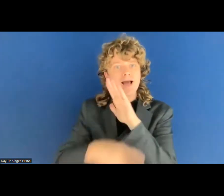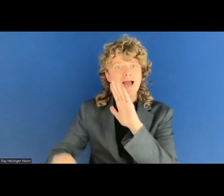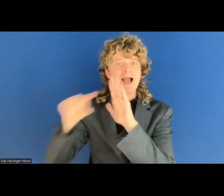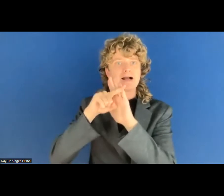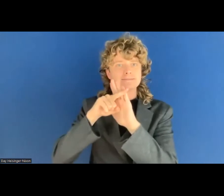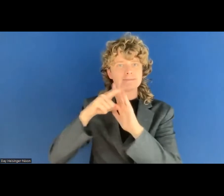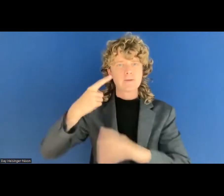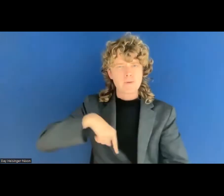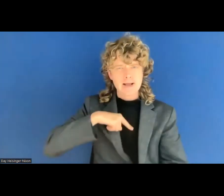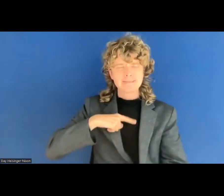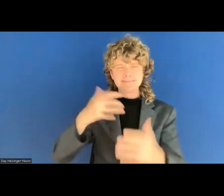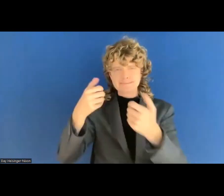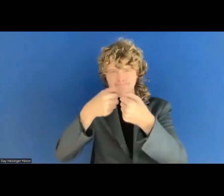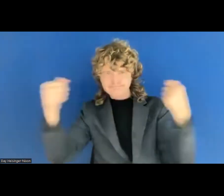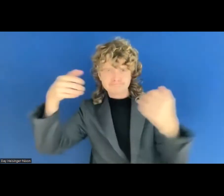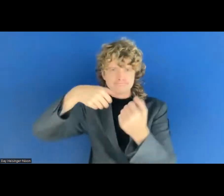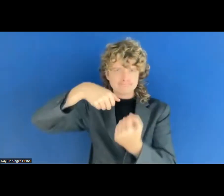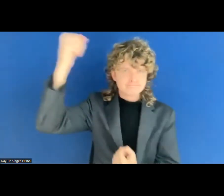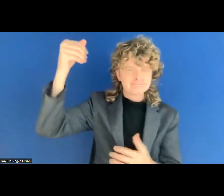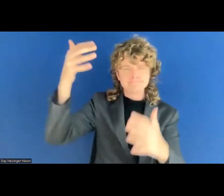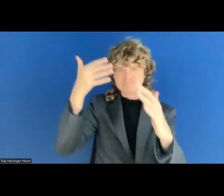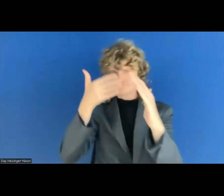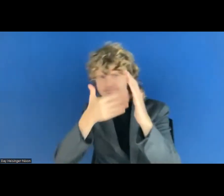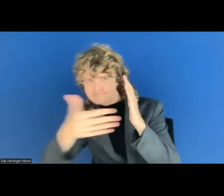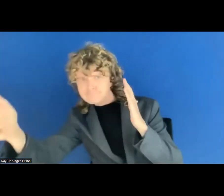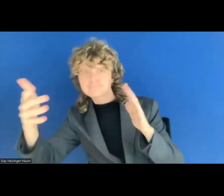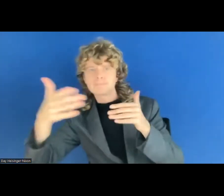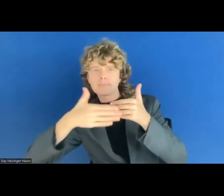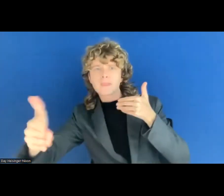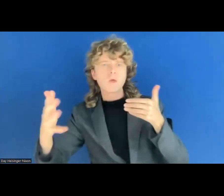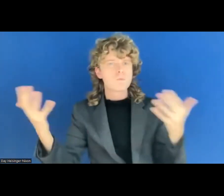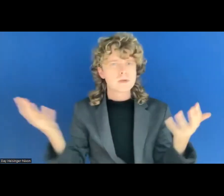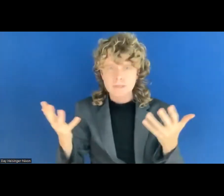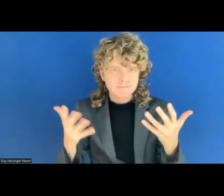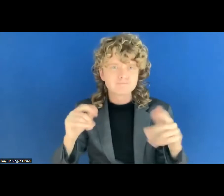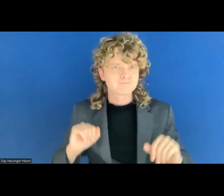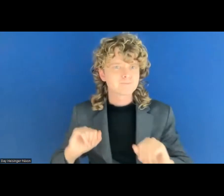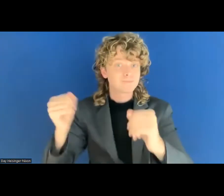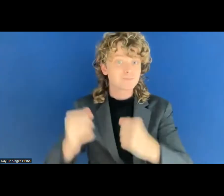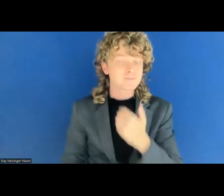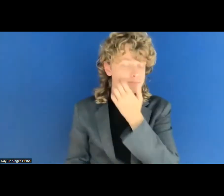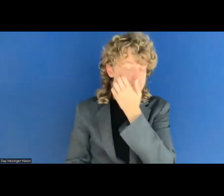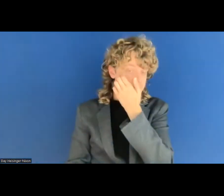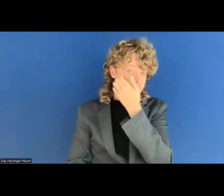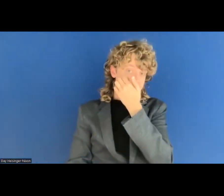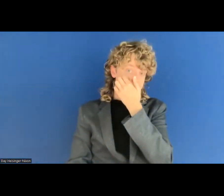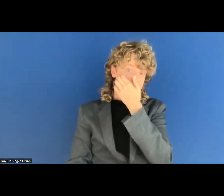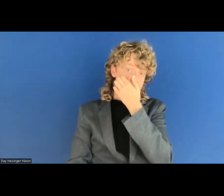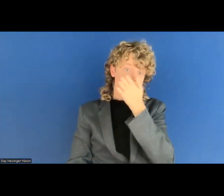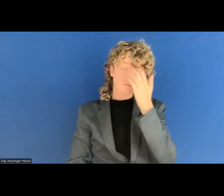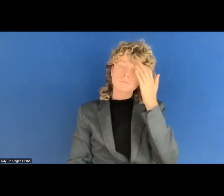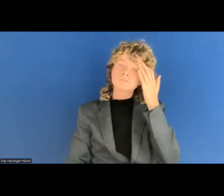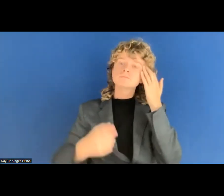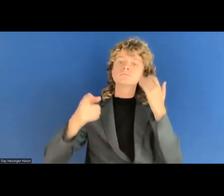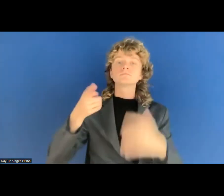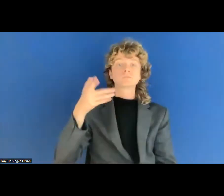And to ensure that new laws are supported by relevant European standards, the European Commission issues something called standardization